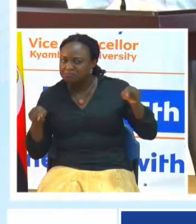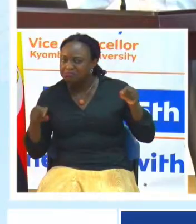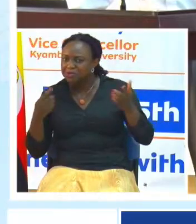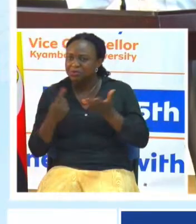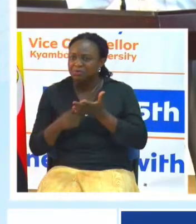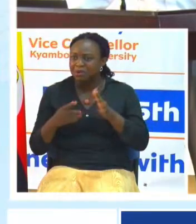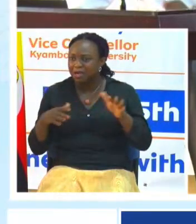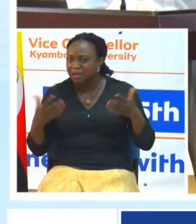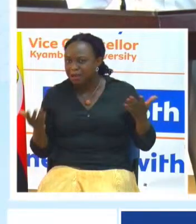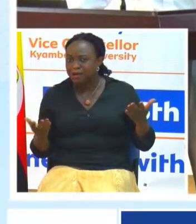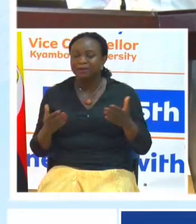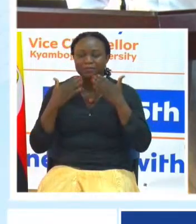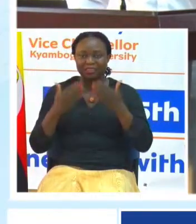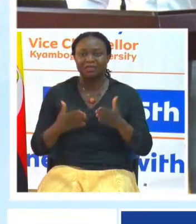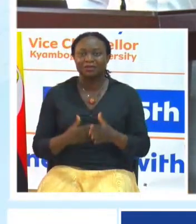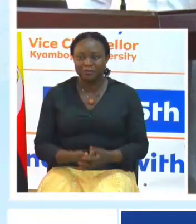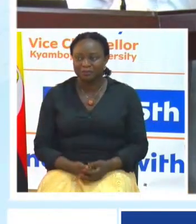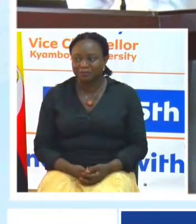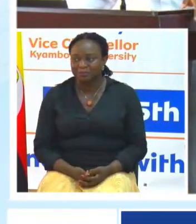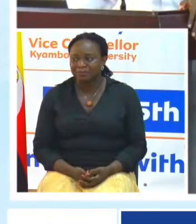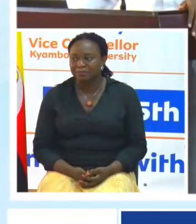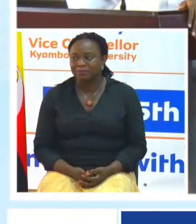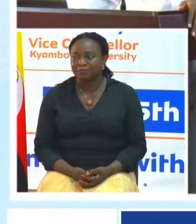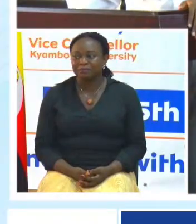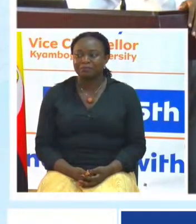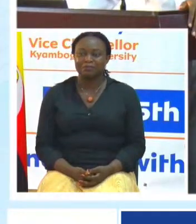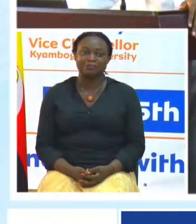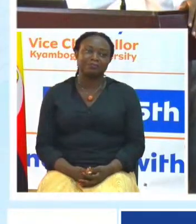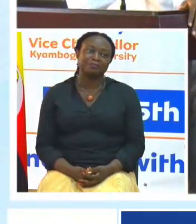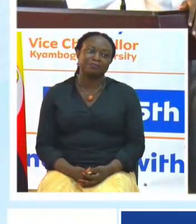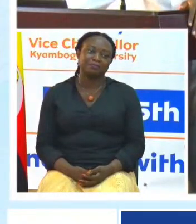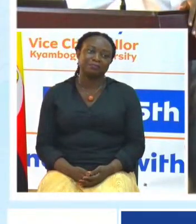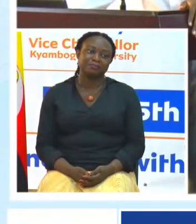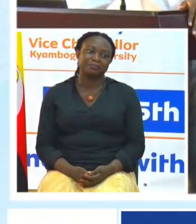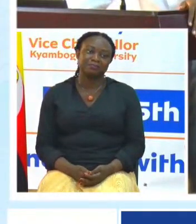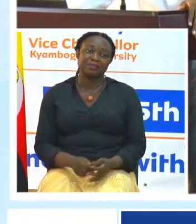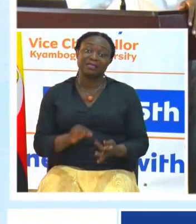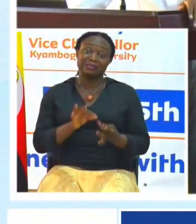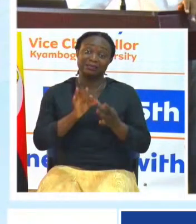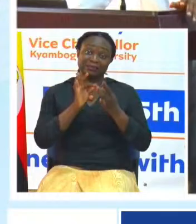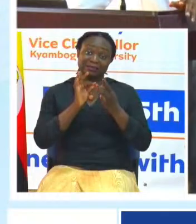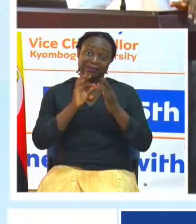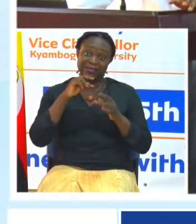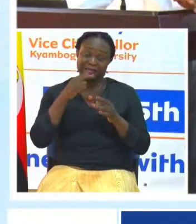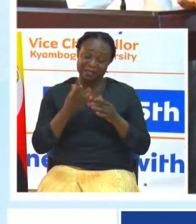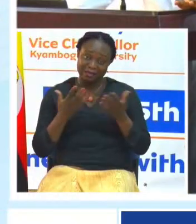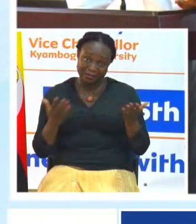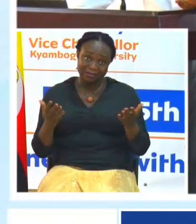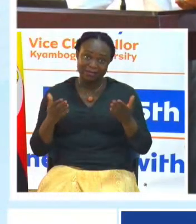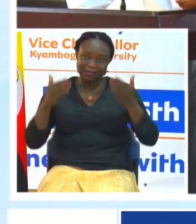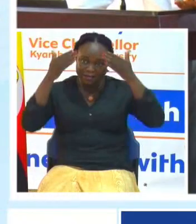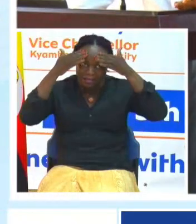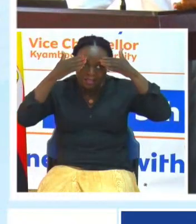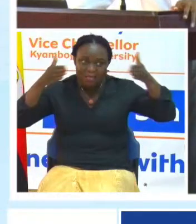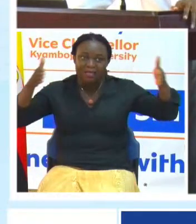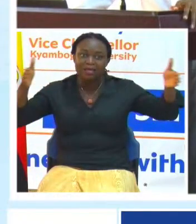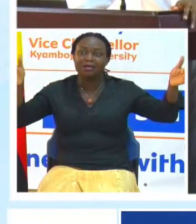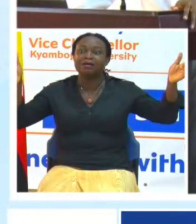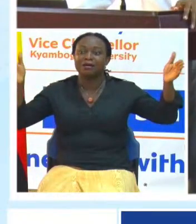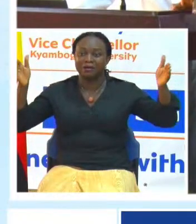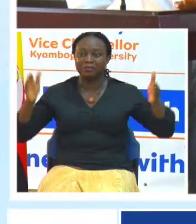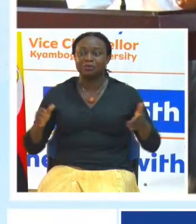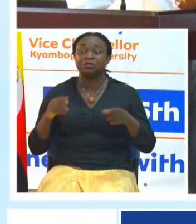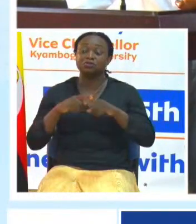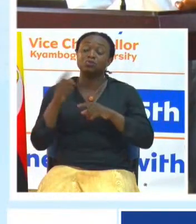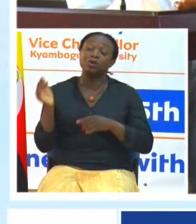of Uganda. Thank you. So that's a very unique answer, and that's what we call exposure, right? When